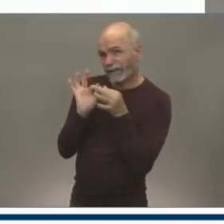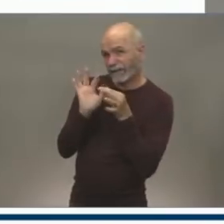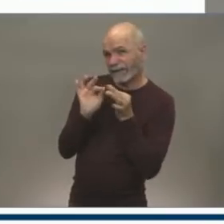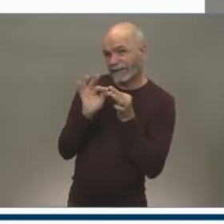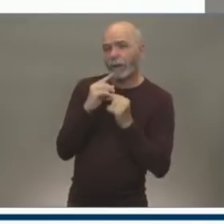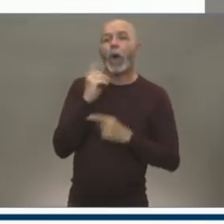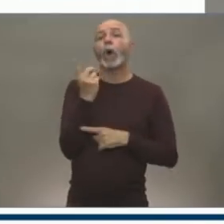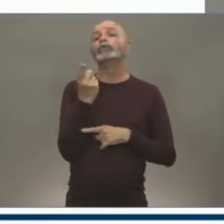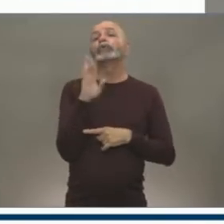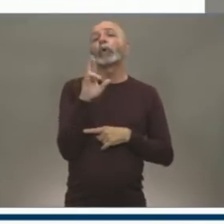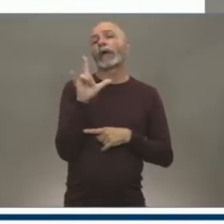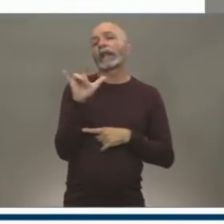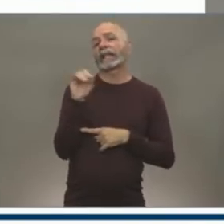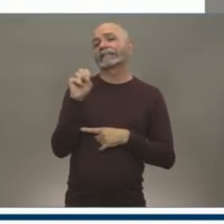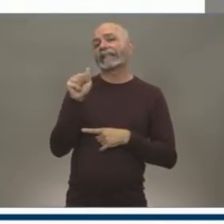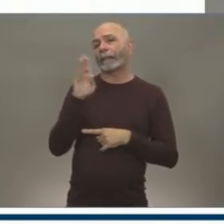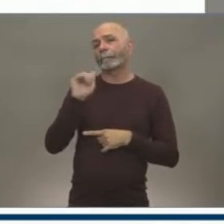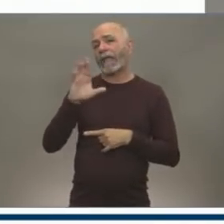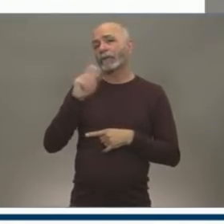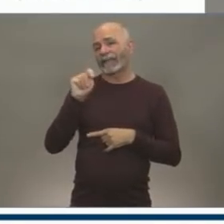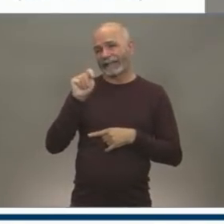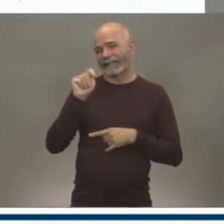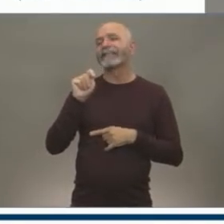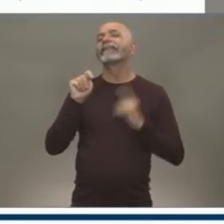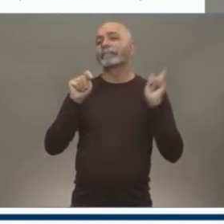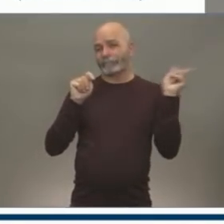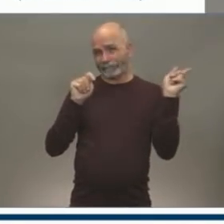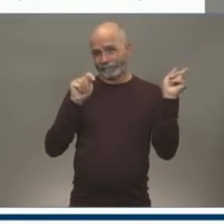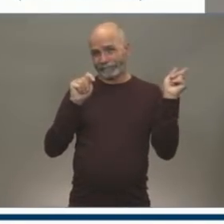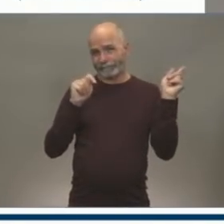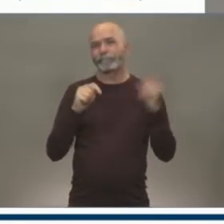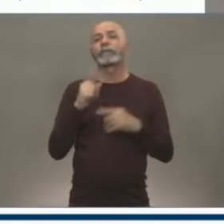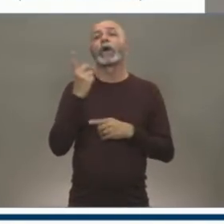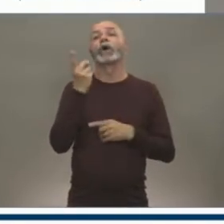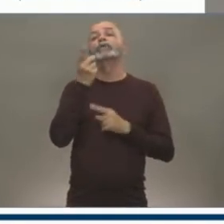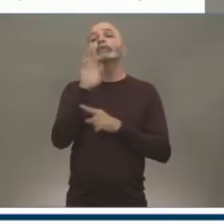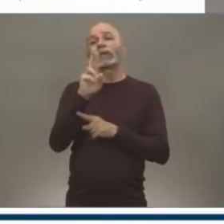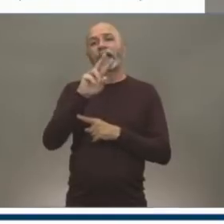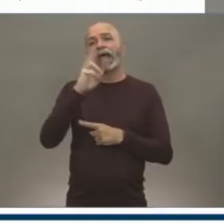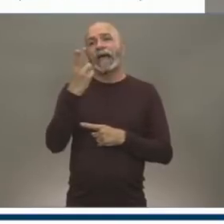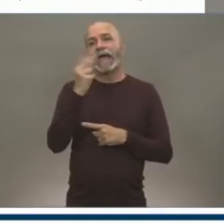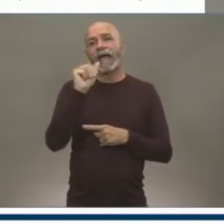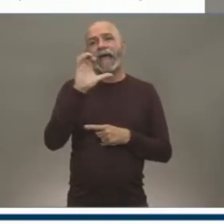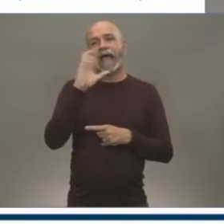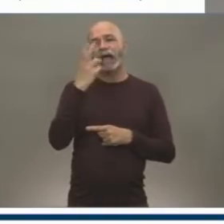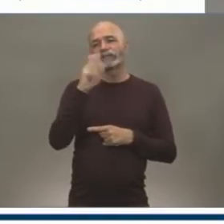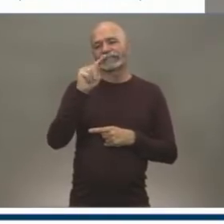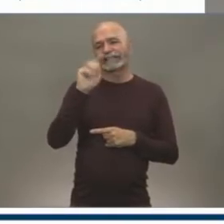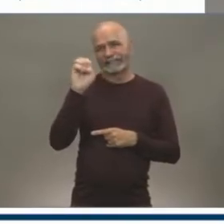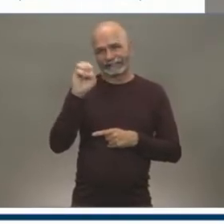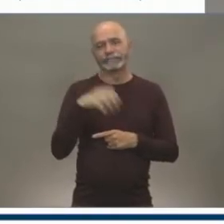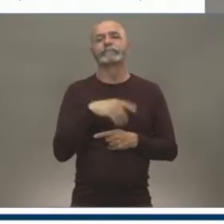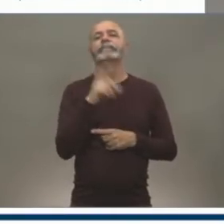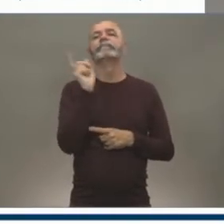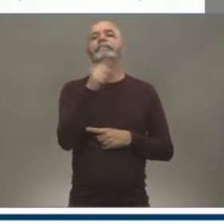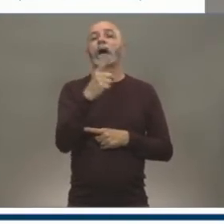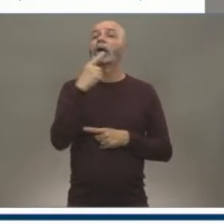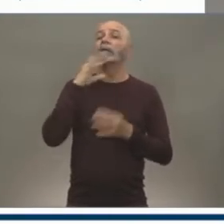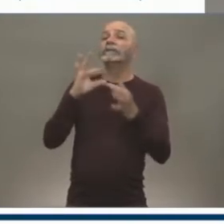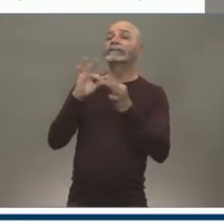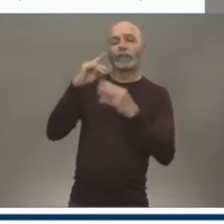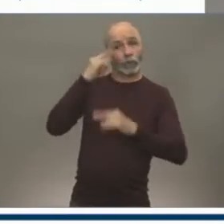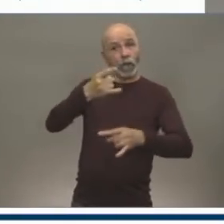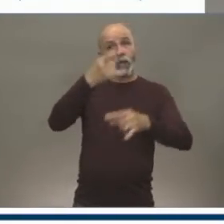and Todd Hatchett and their teams were at the Liquor Dome last weekend. They spent a couple of days